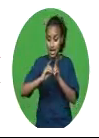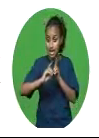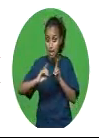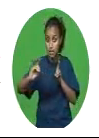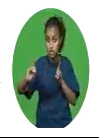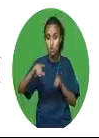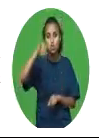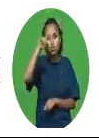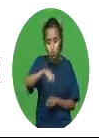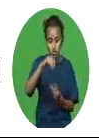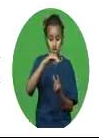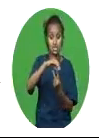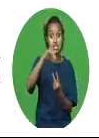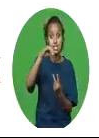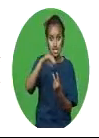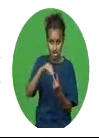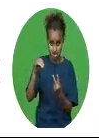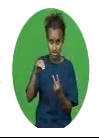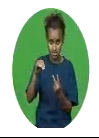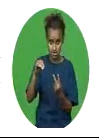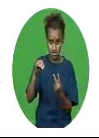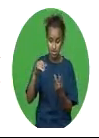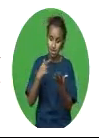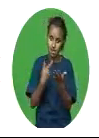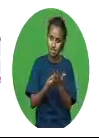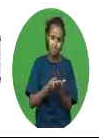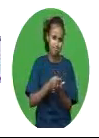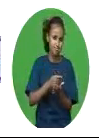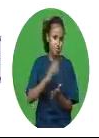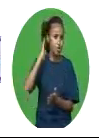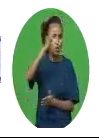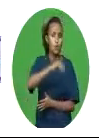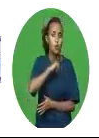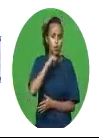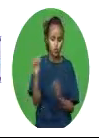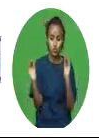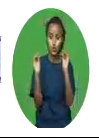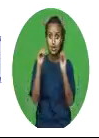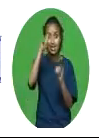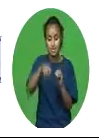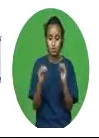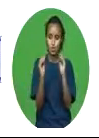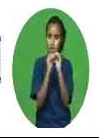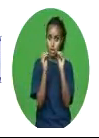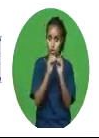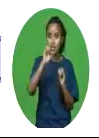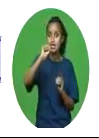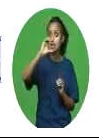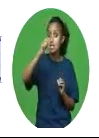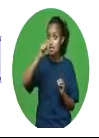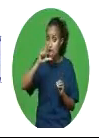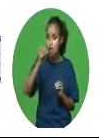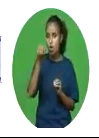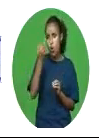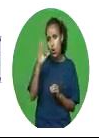Dimensions should be selected so that it will not be necessary to calculate, scale, or assume